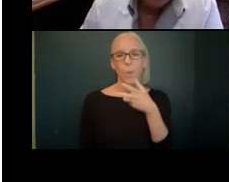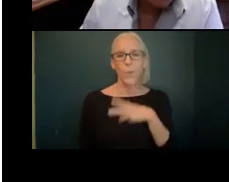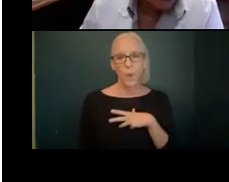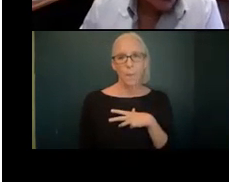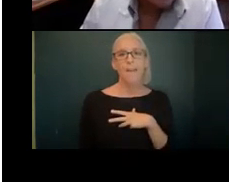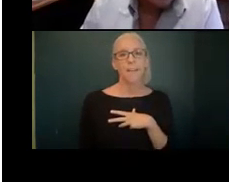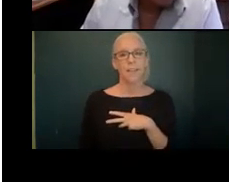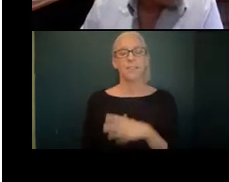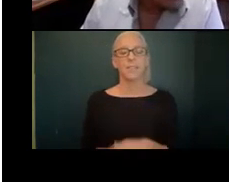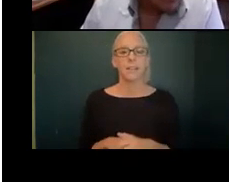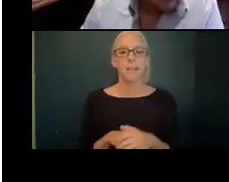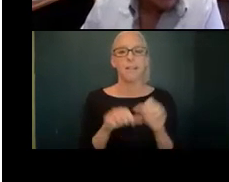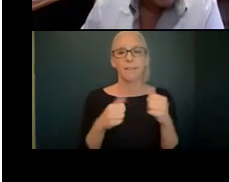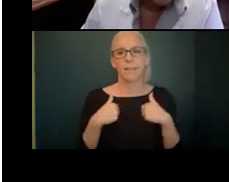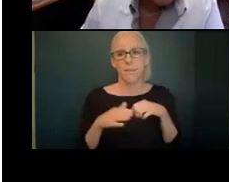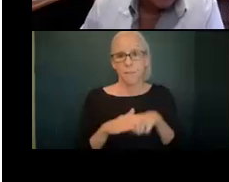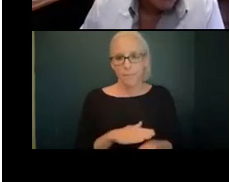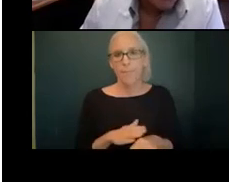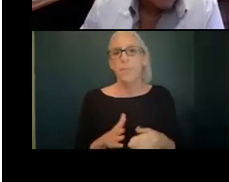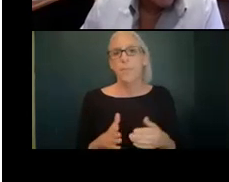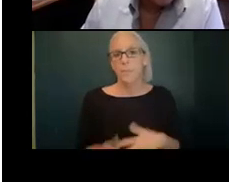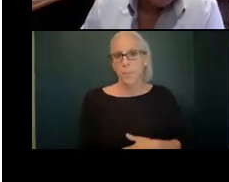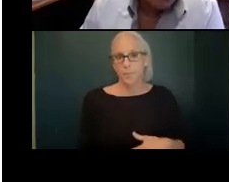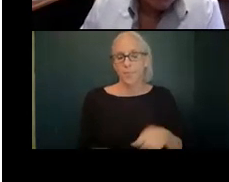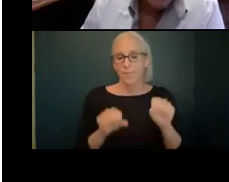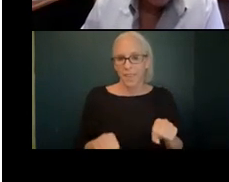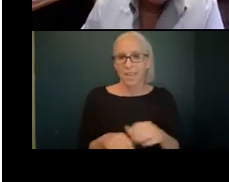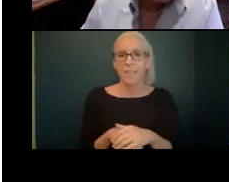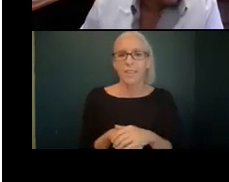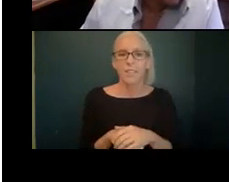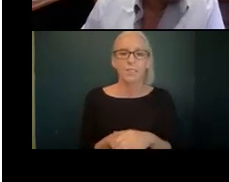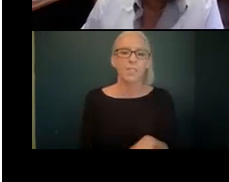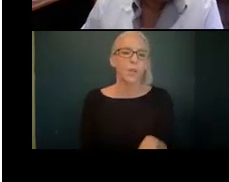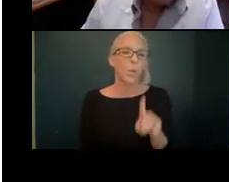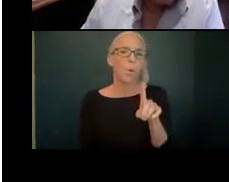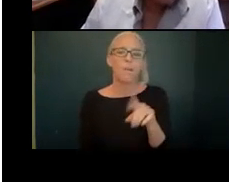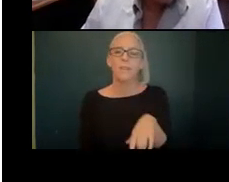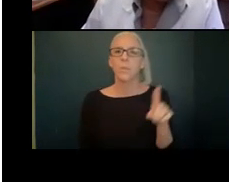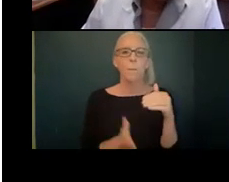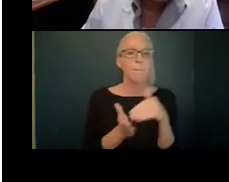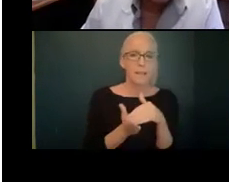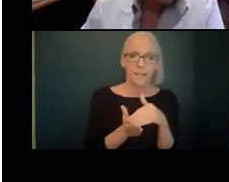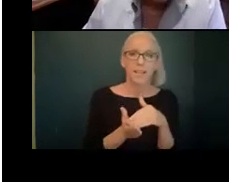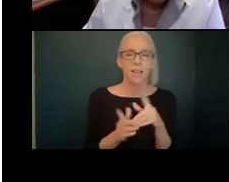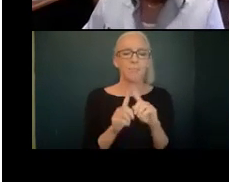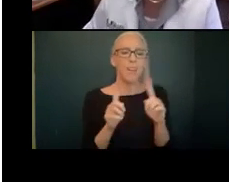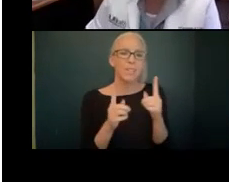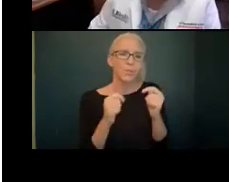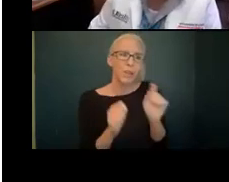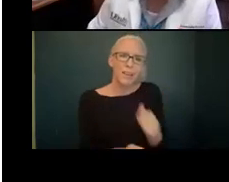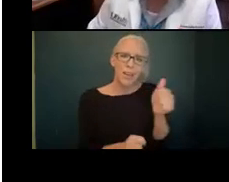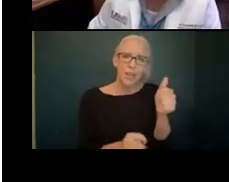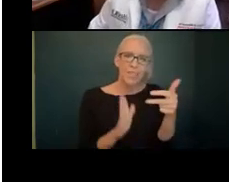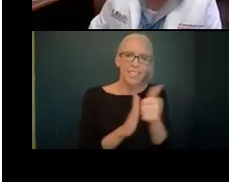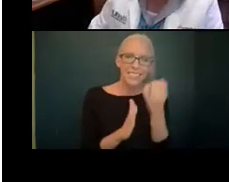age. Again, we're talking about stuff 1 in a million or something like that. And when people are really worried about it, I would say, well, try one of the other vaccines if you're concerned